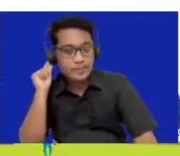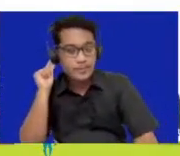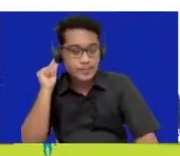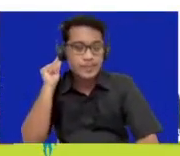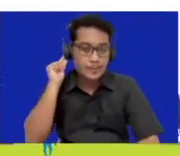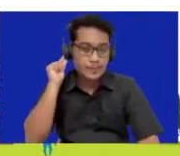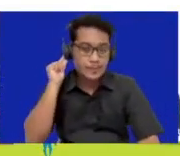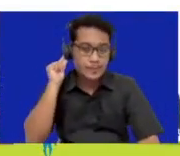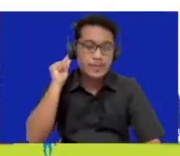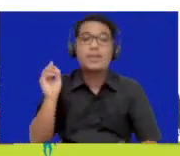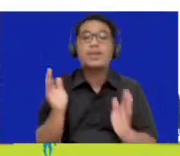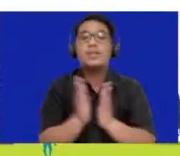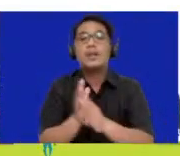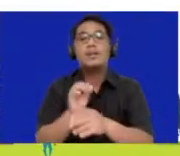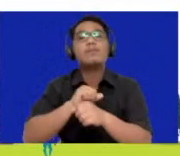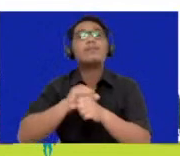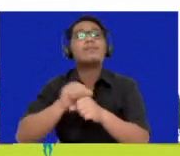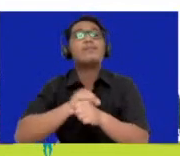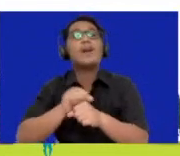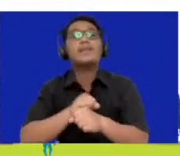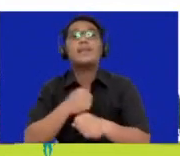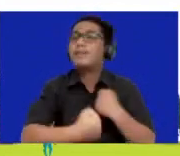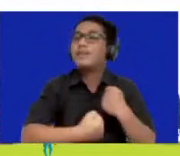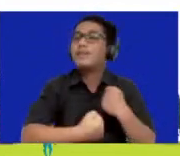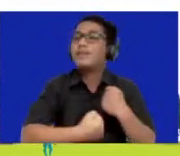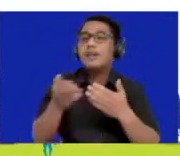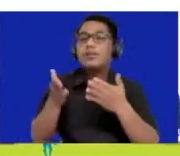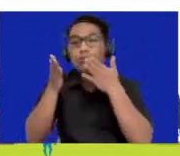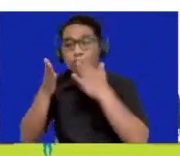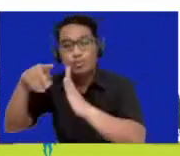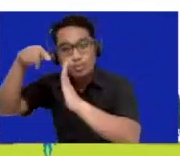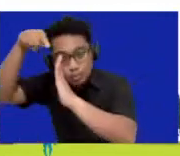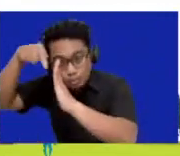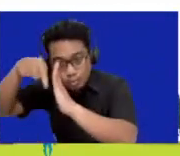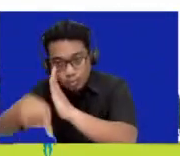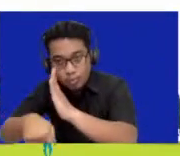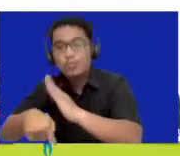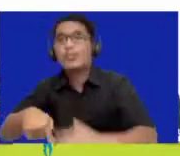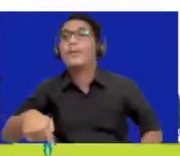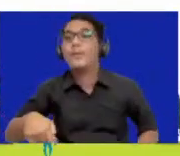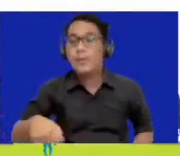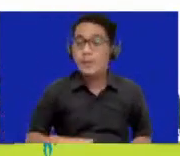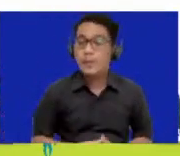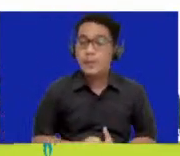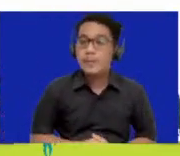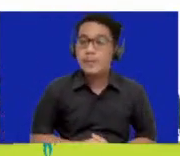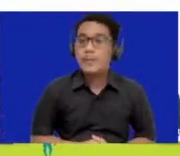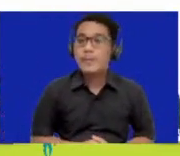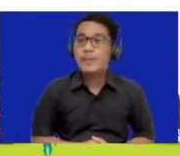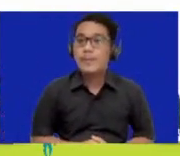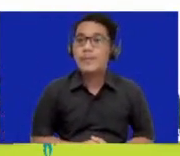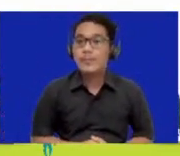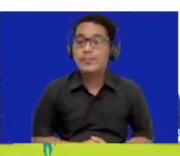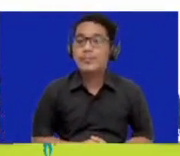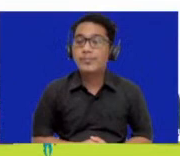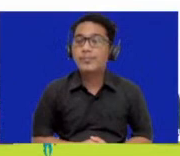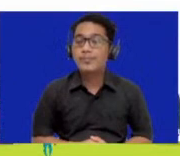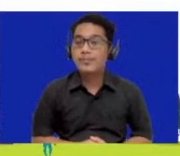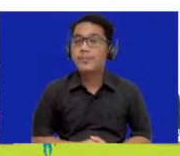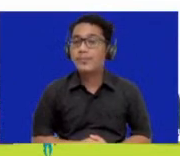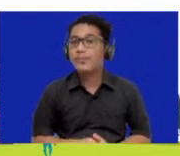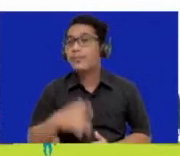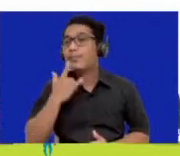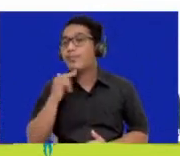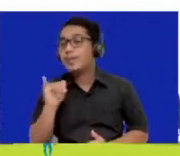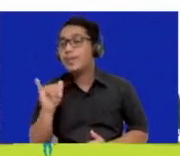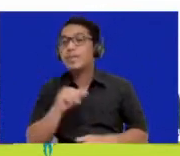preparedness and risk reduction for the youth volunteers, including skill-based trainings on participatory rapid